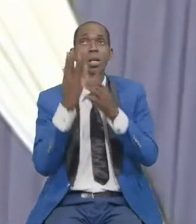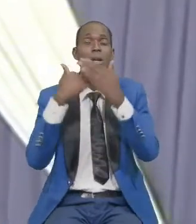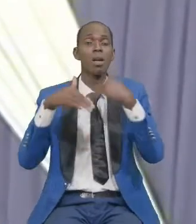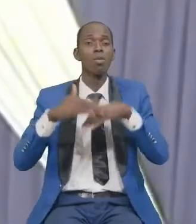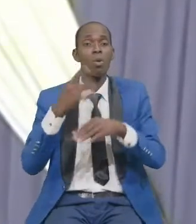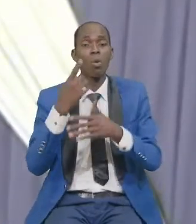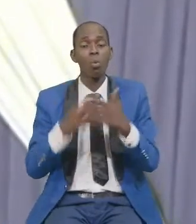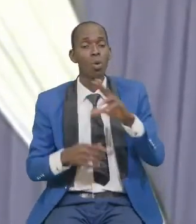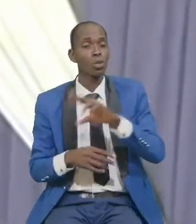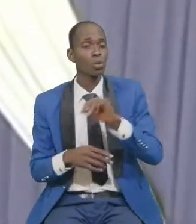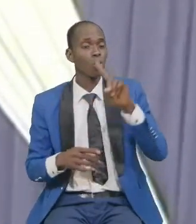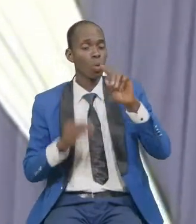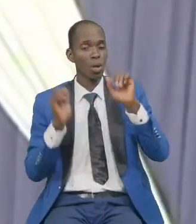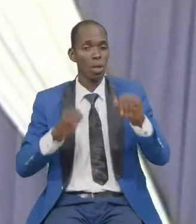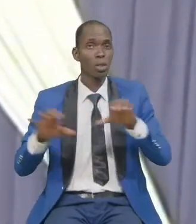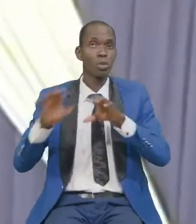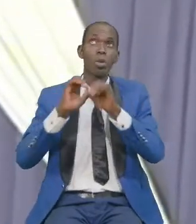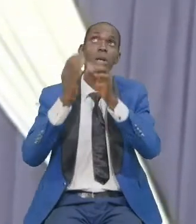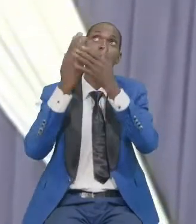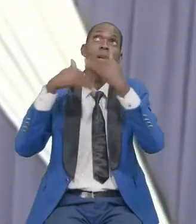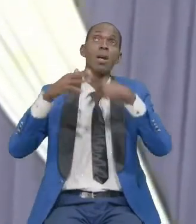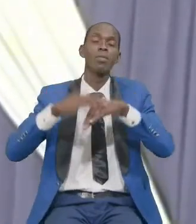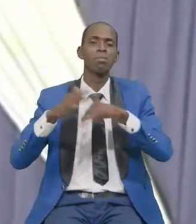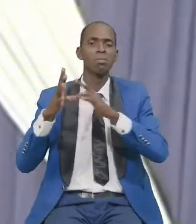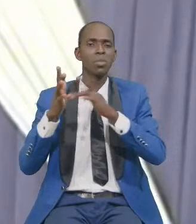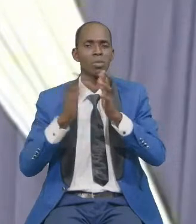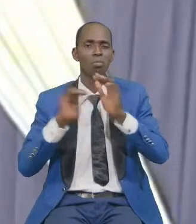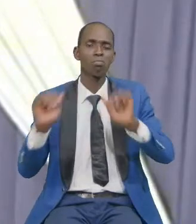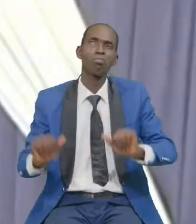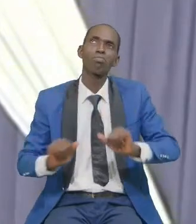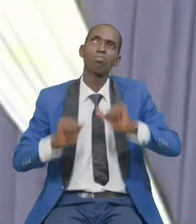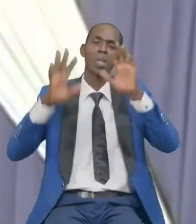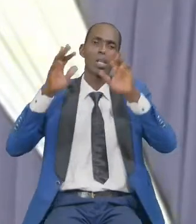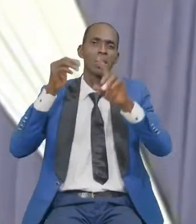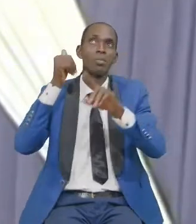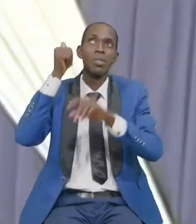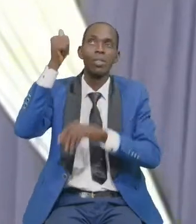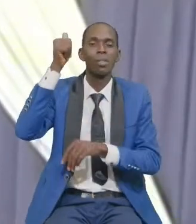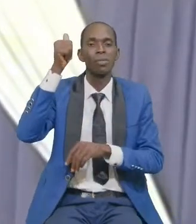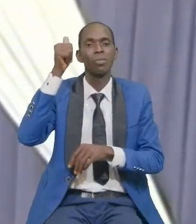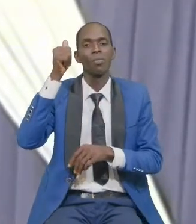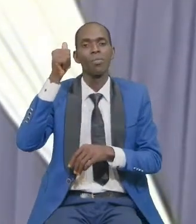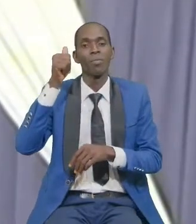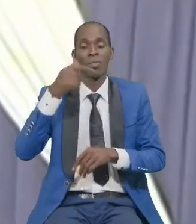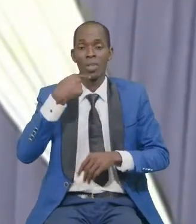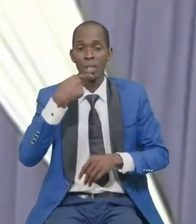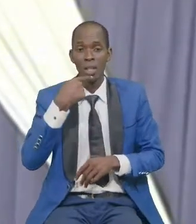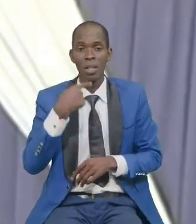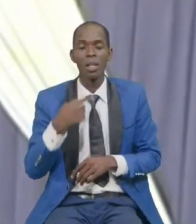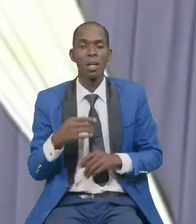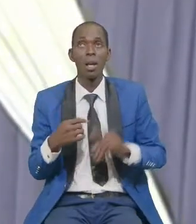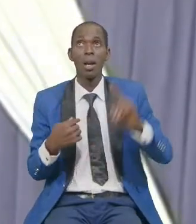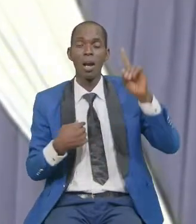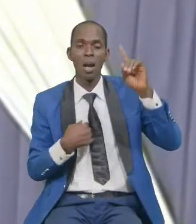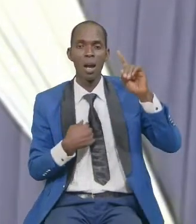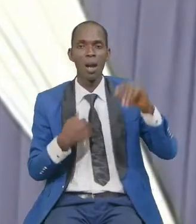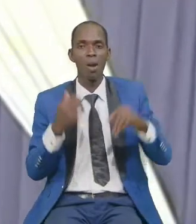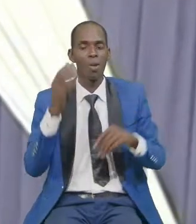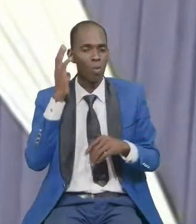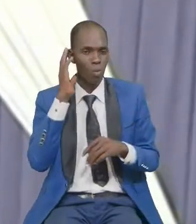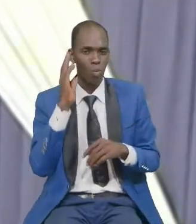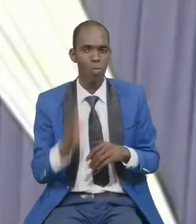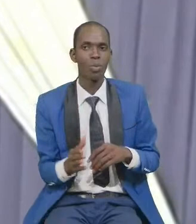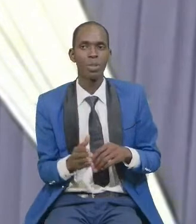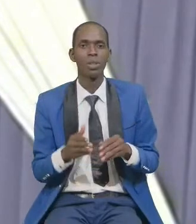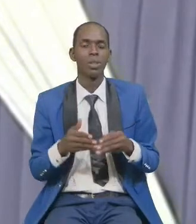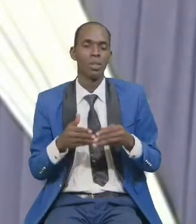could do in heaven, Christ surrendered himself. Said, I will leave the worship